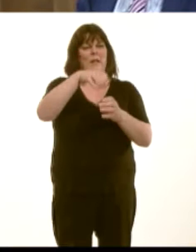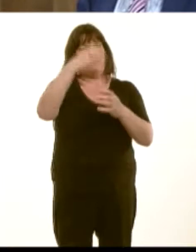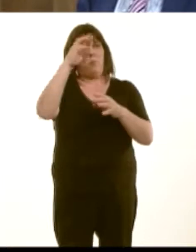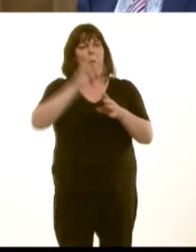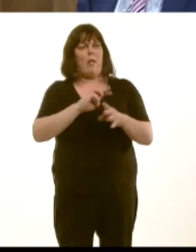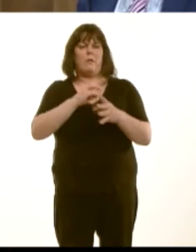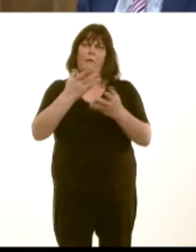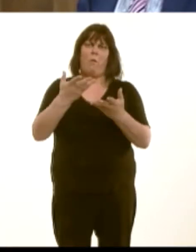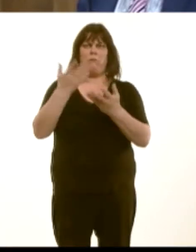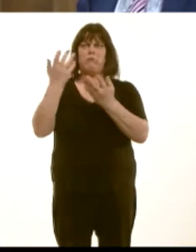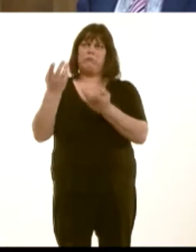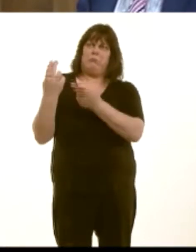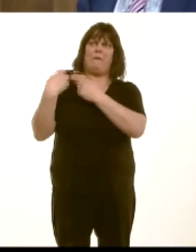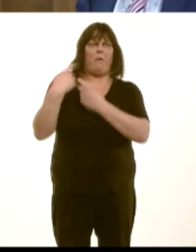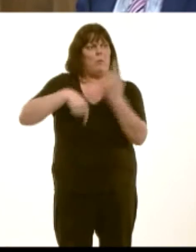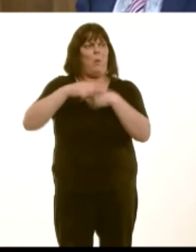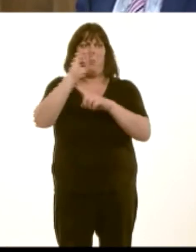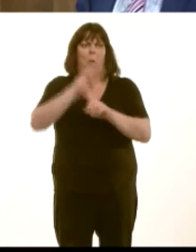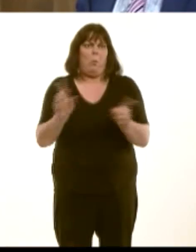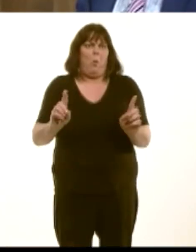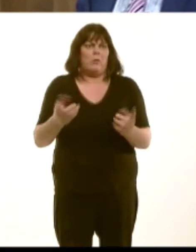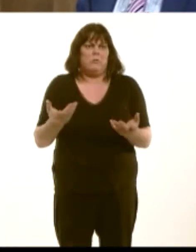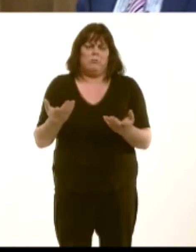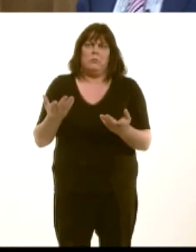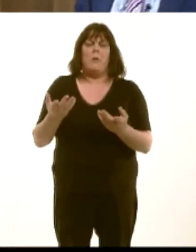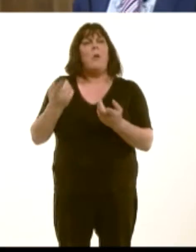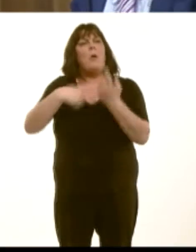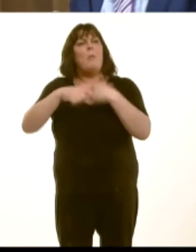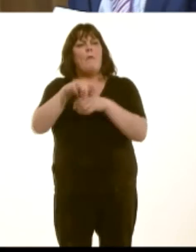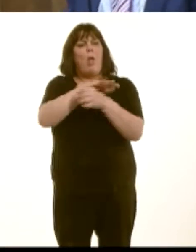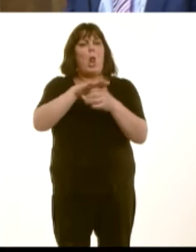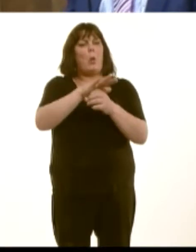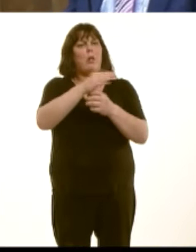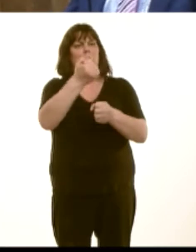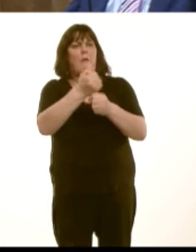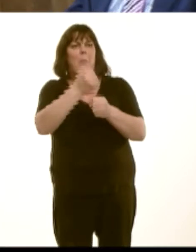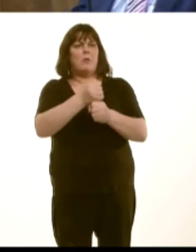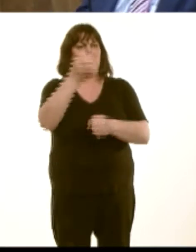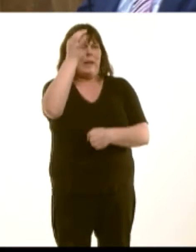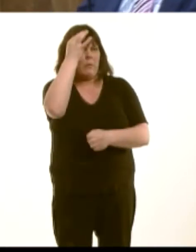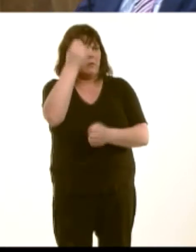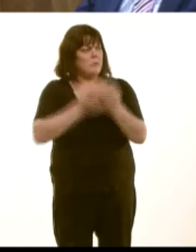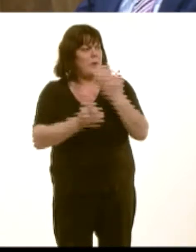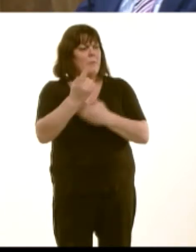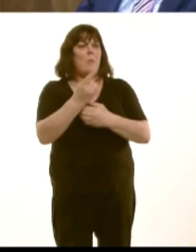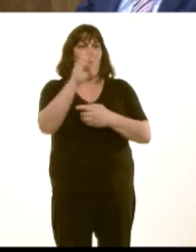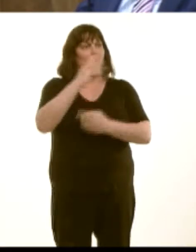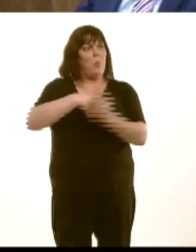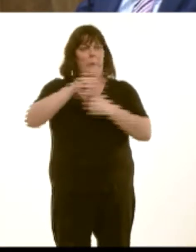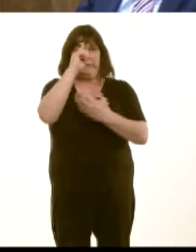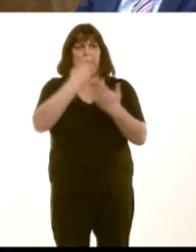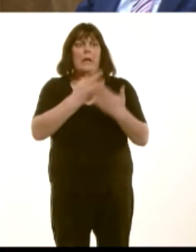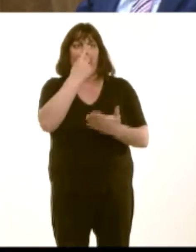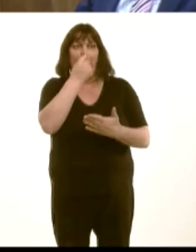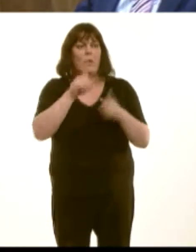non-devolved. In terms of the restructuring of local government in Wales, we will be in a position to decide what powers to provide to them and to town community councils